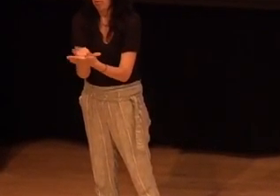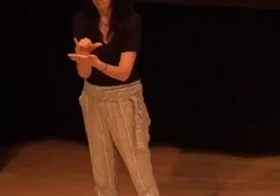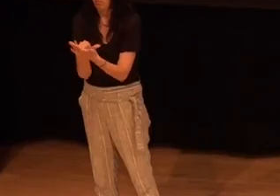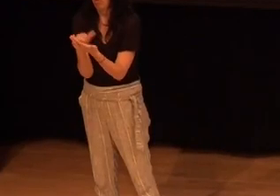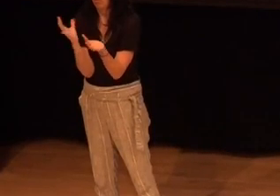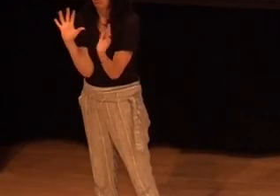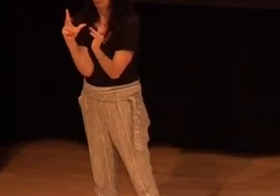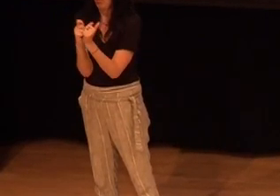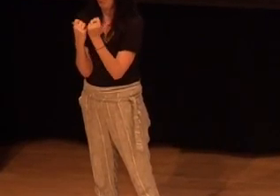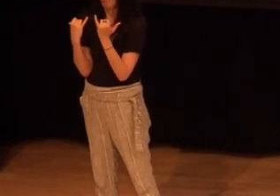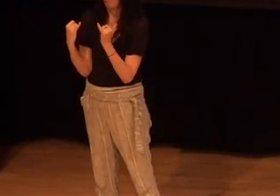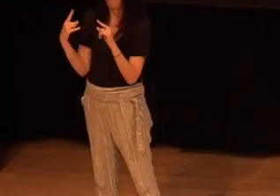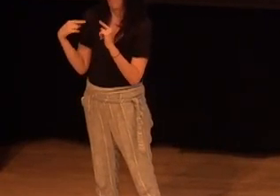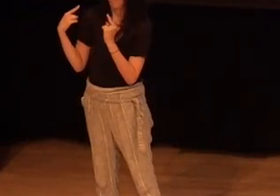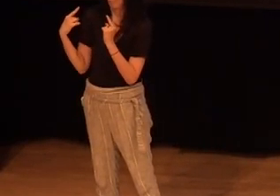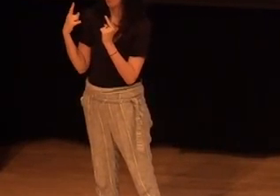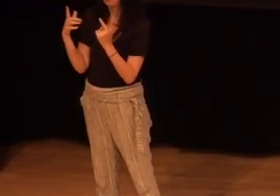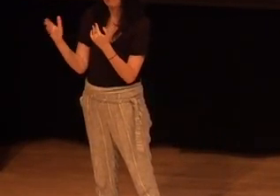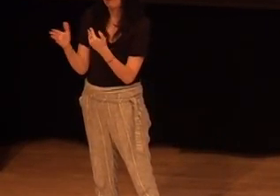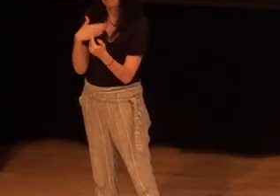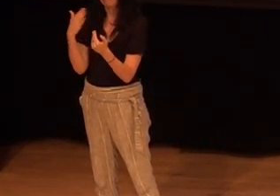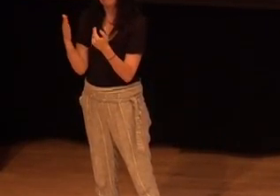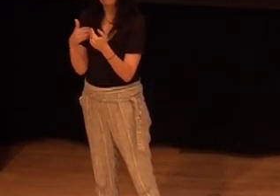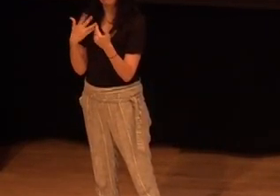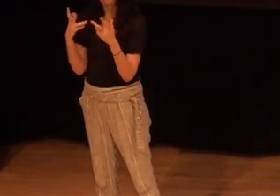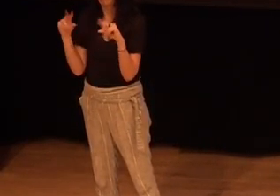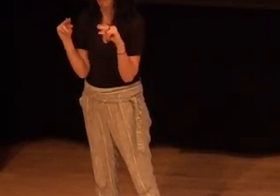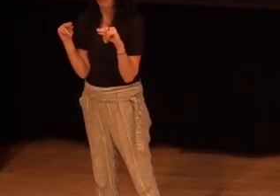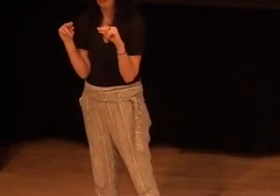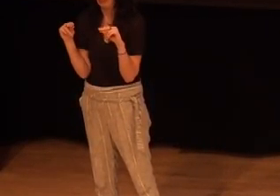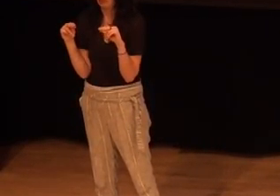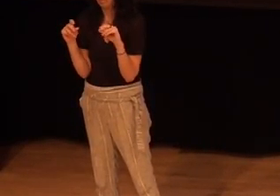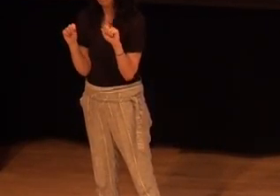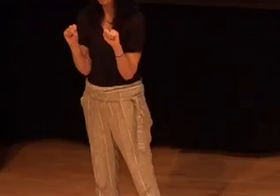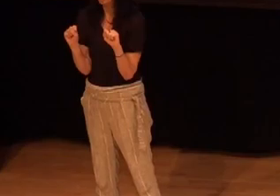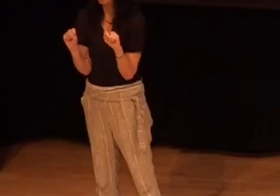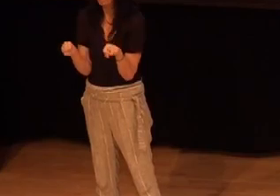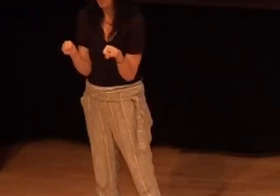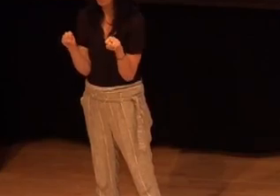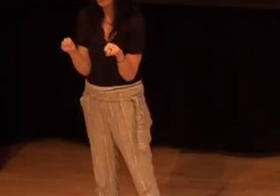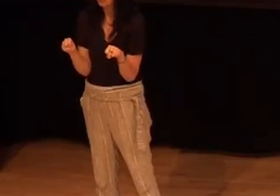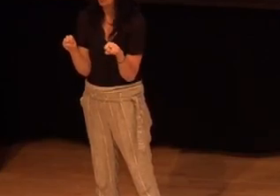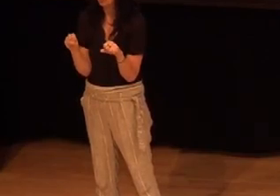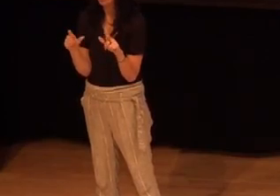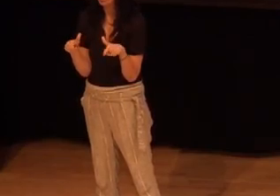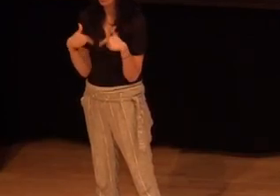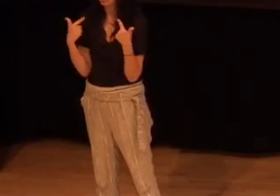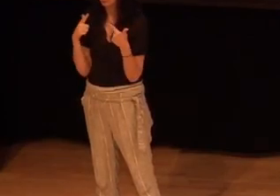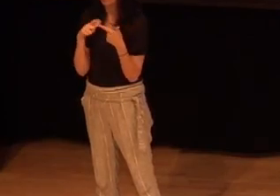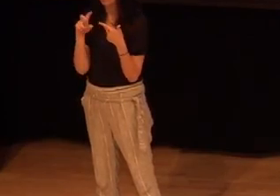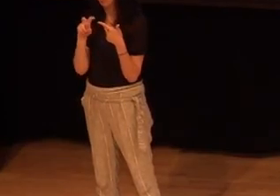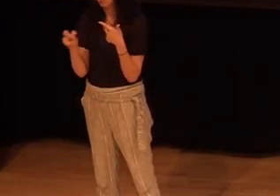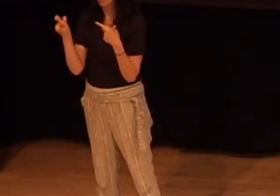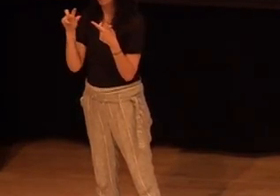now, I'm not saying it's as easy as it should be. It is possible to live and travel and go to